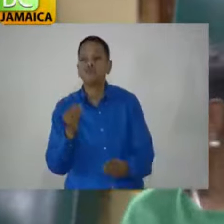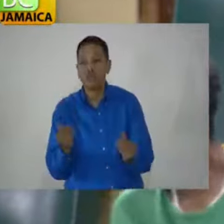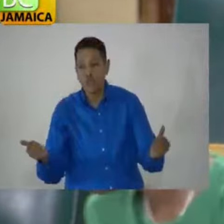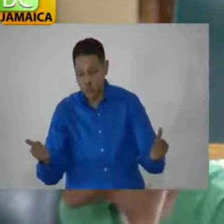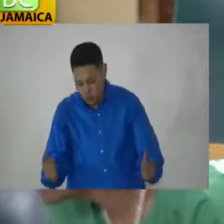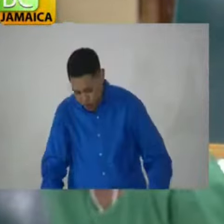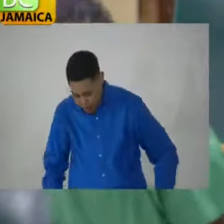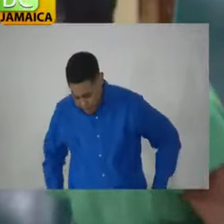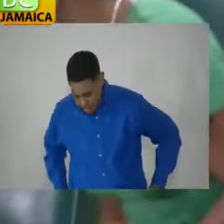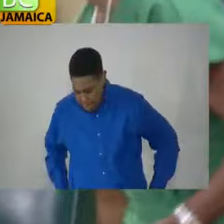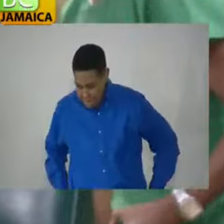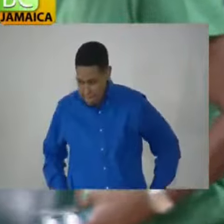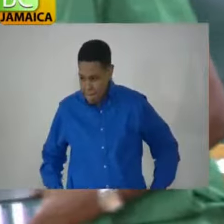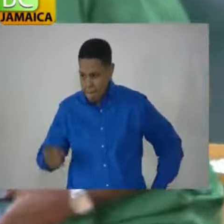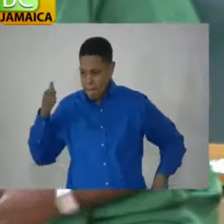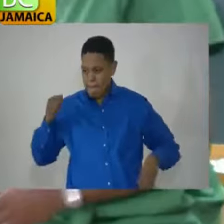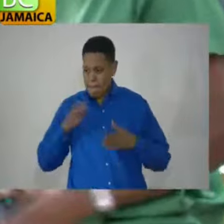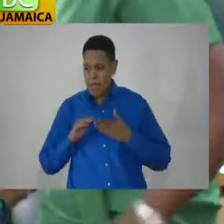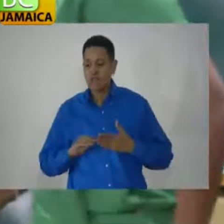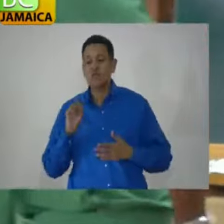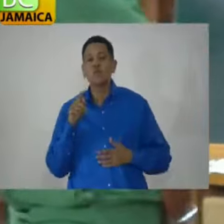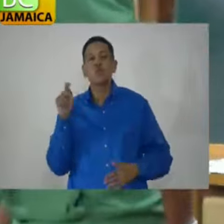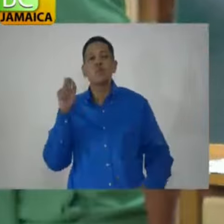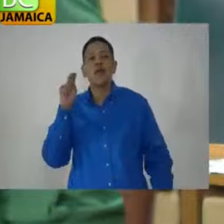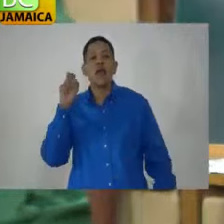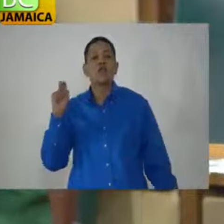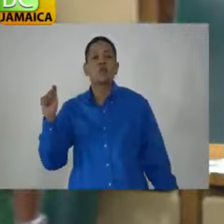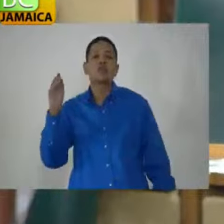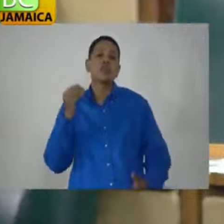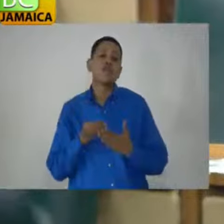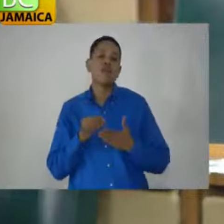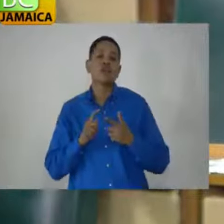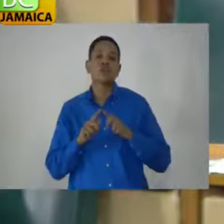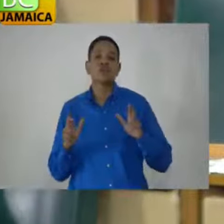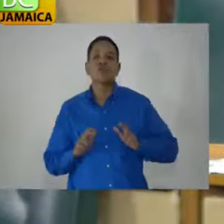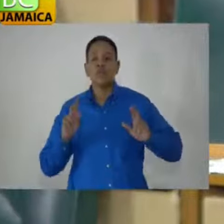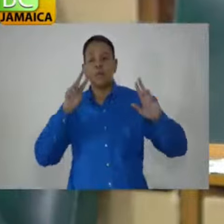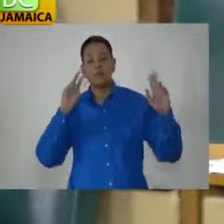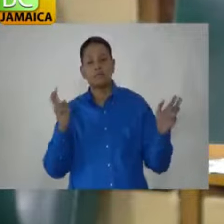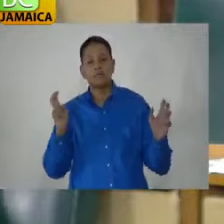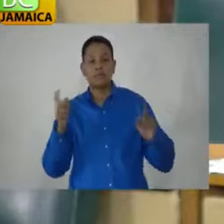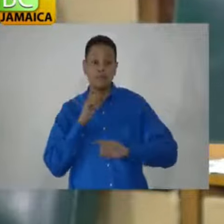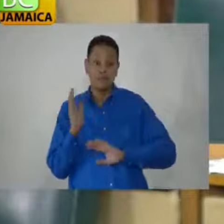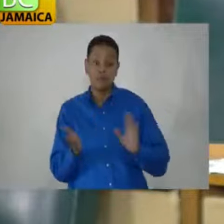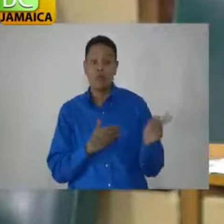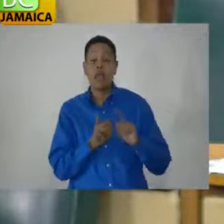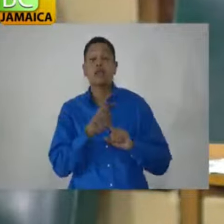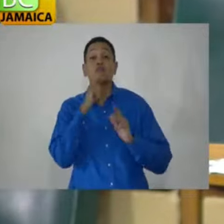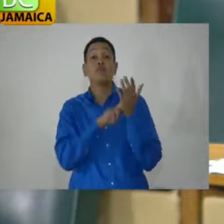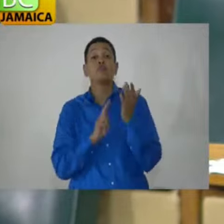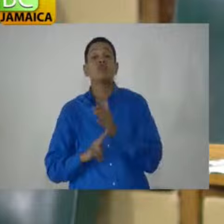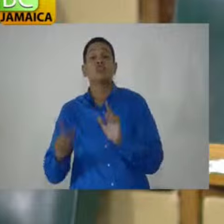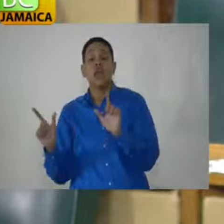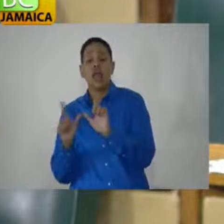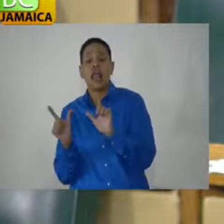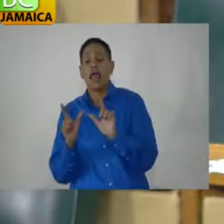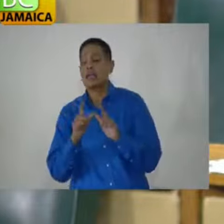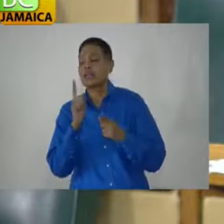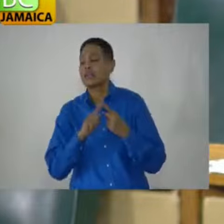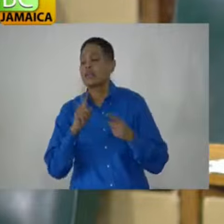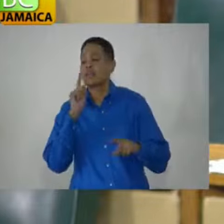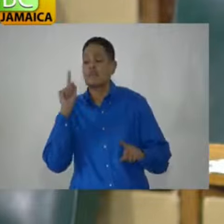Resolution. The Pension, Superannuation Funds and Retirement Schemes, Registration, Licensing